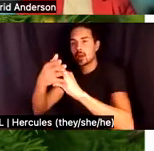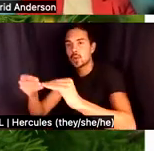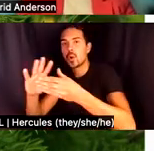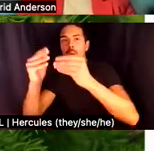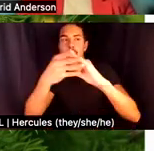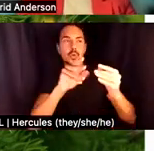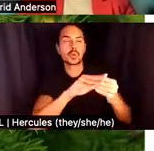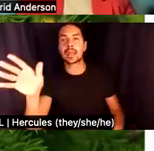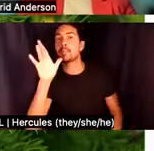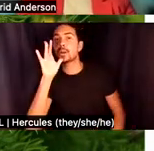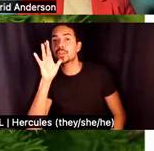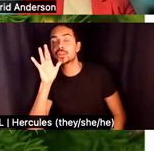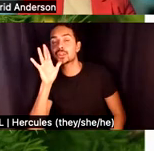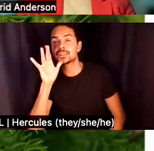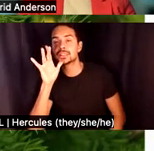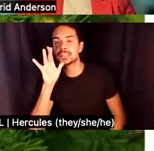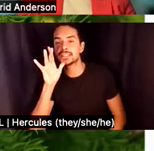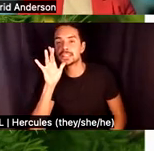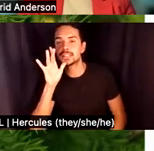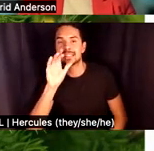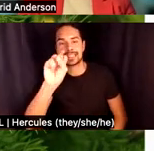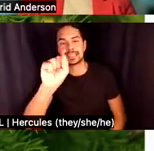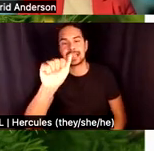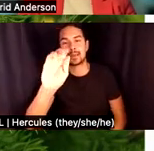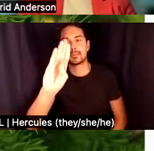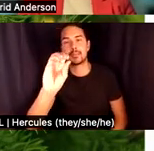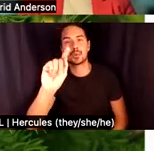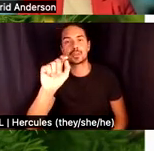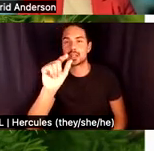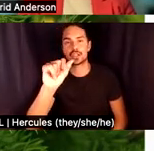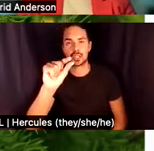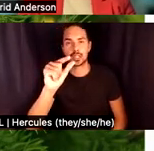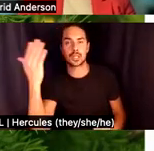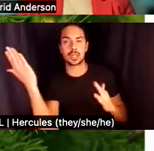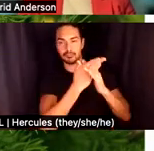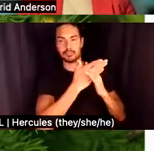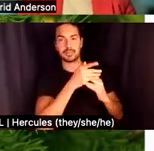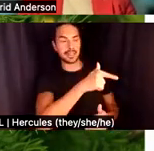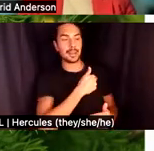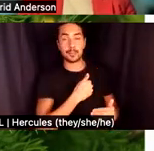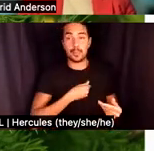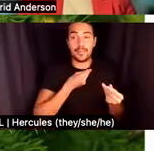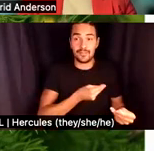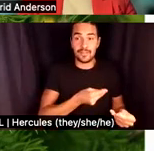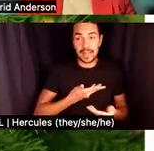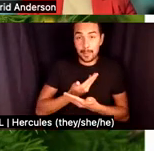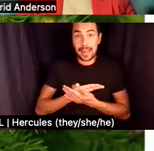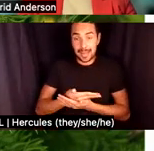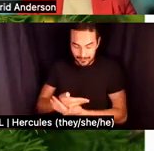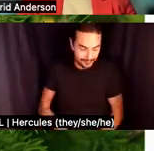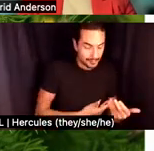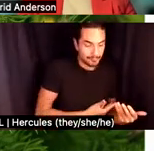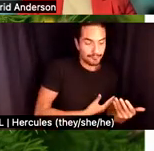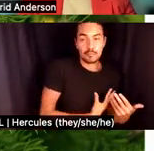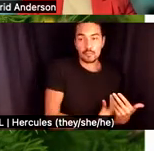mothers sabotaging their breastfeeding relationship with their infants. And they were able to talk about